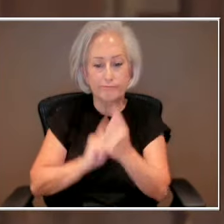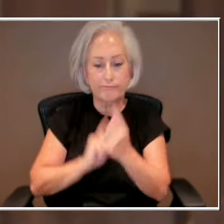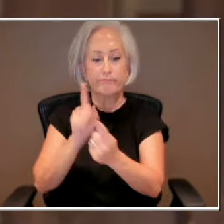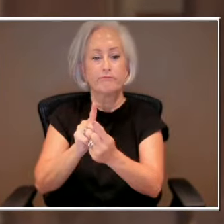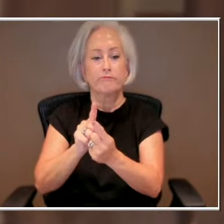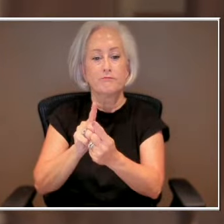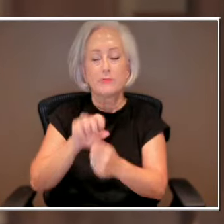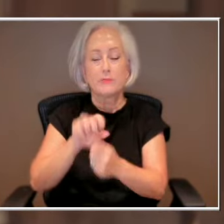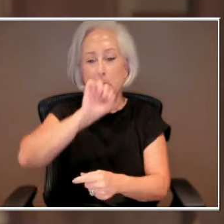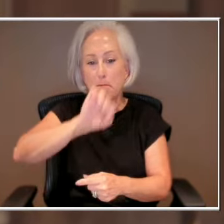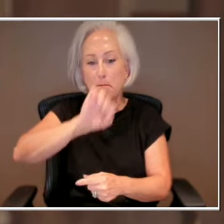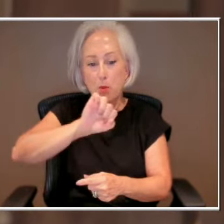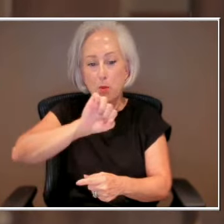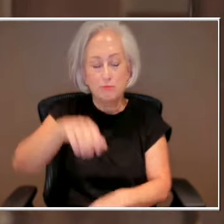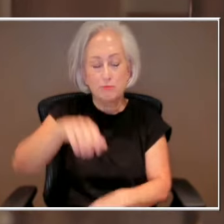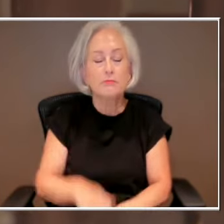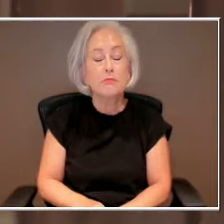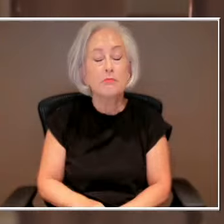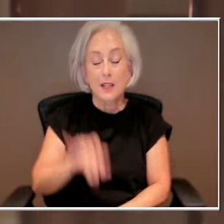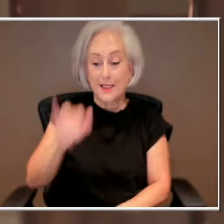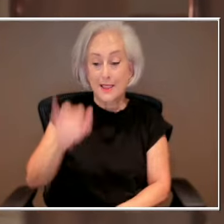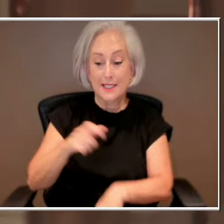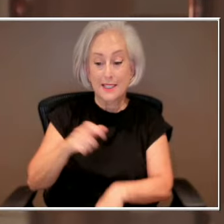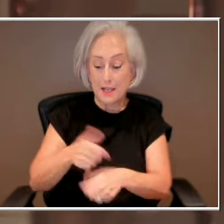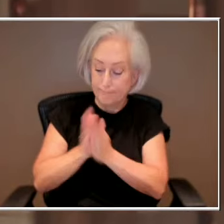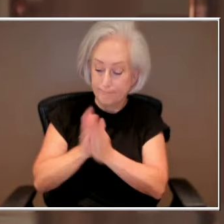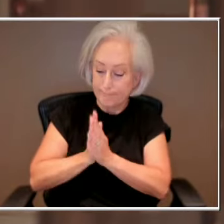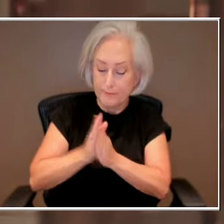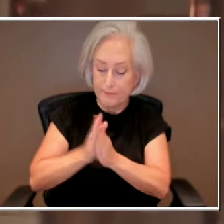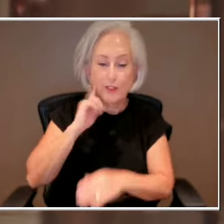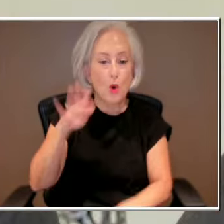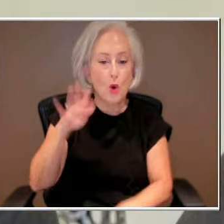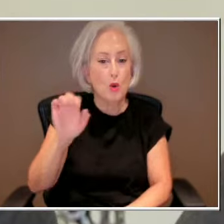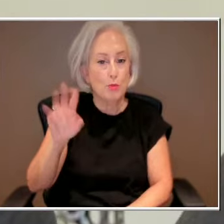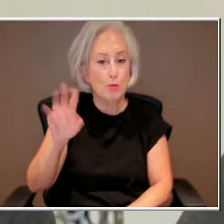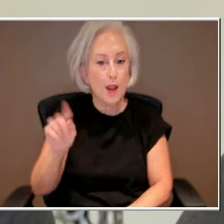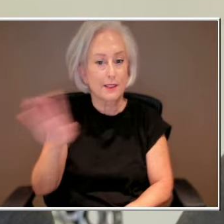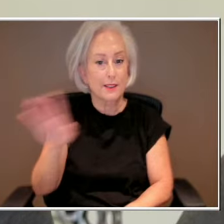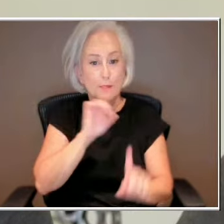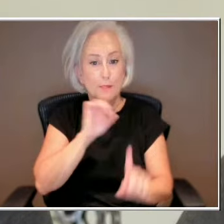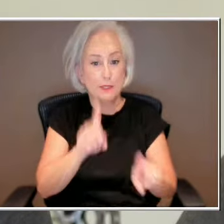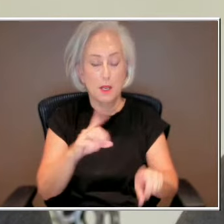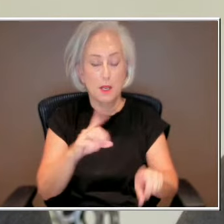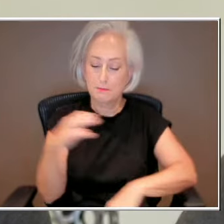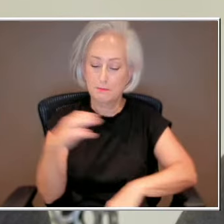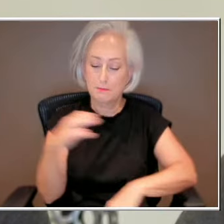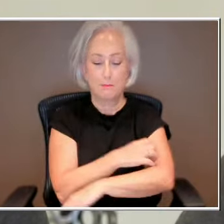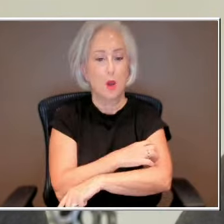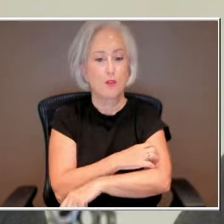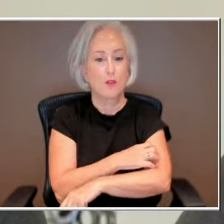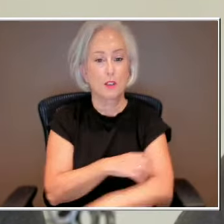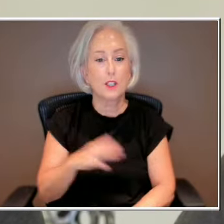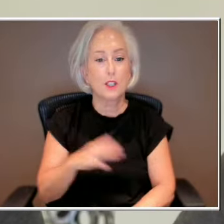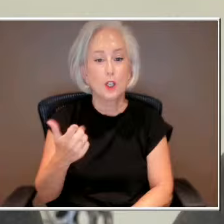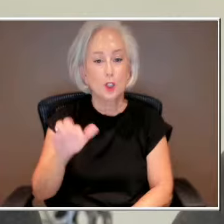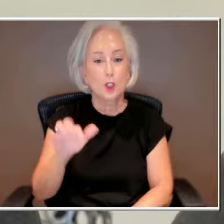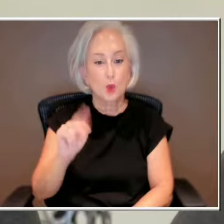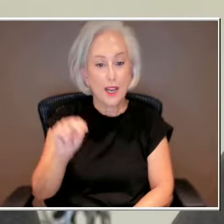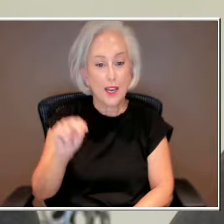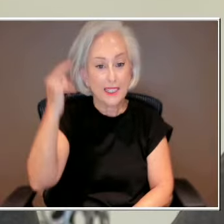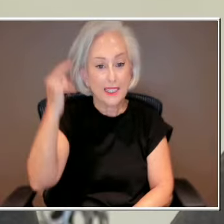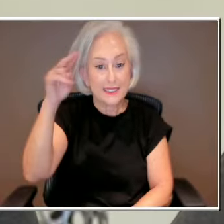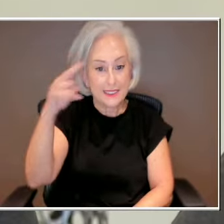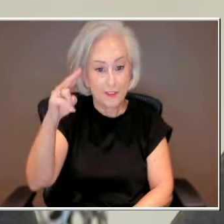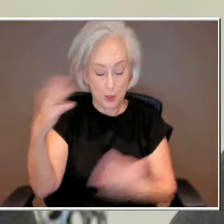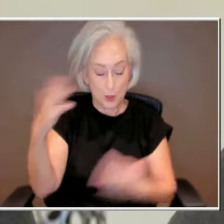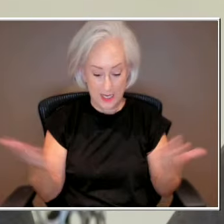she asked the Pope to pray for Bret. His response was powerful. Your great nephew was put on this earth for a